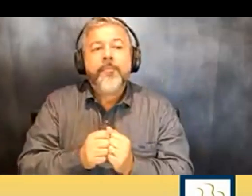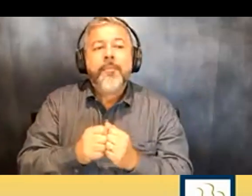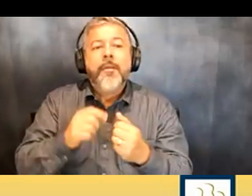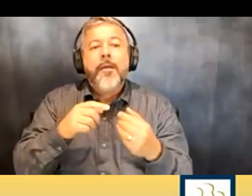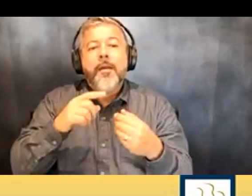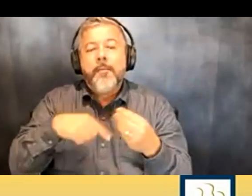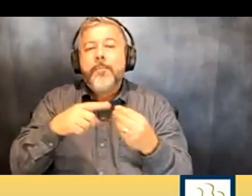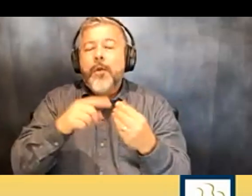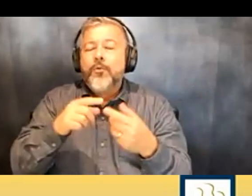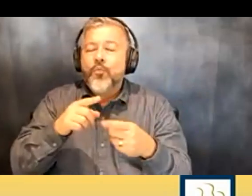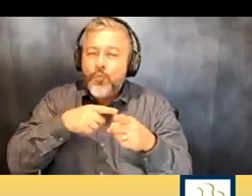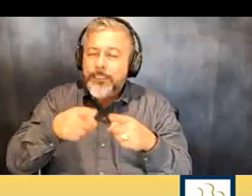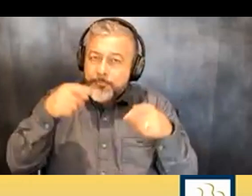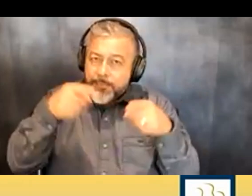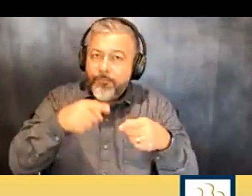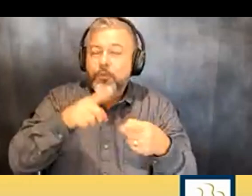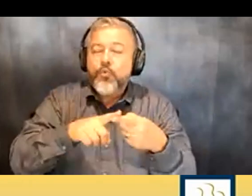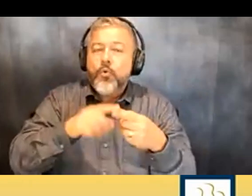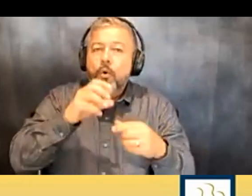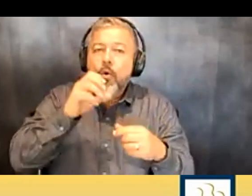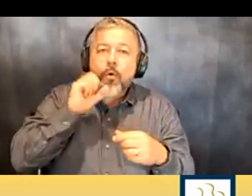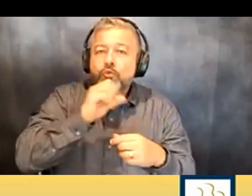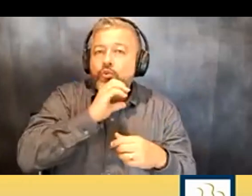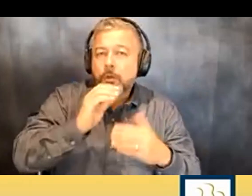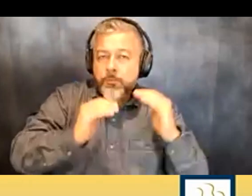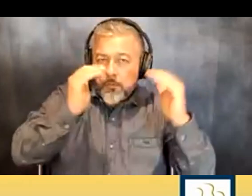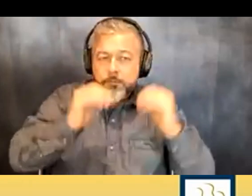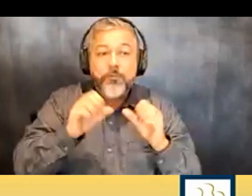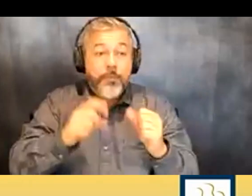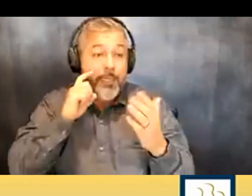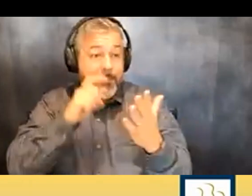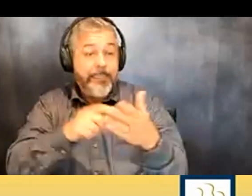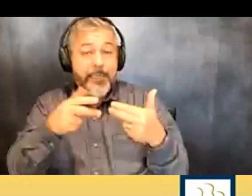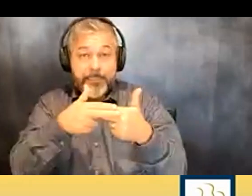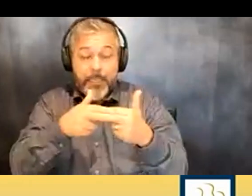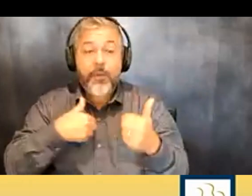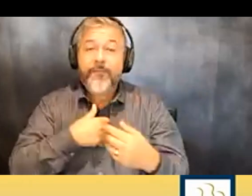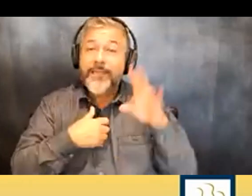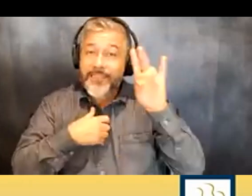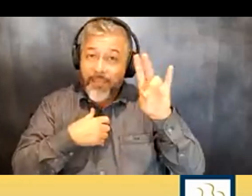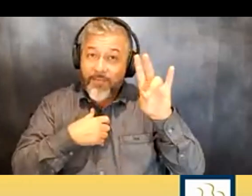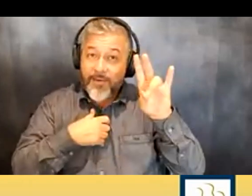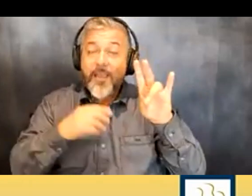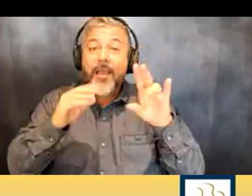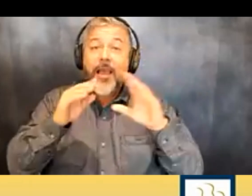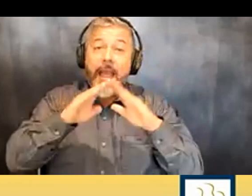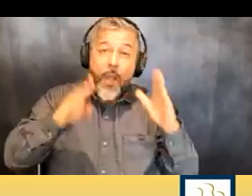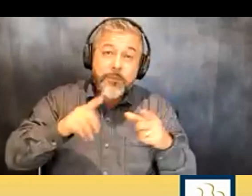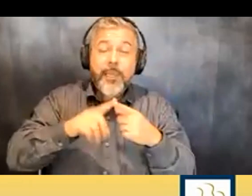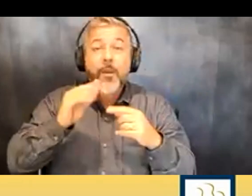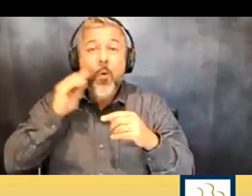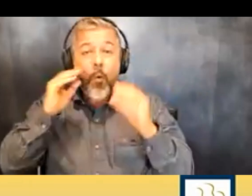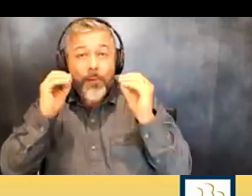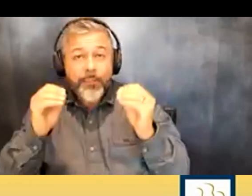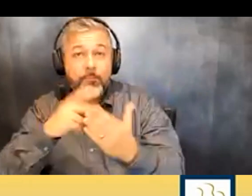to older adults and people with disabilities. So as you can see from this slide, we run 7 housing and homelessness programs. 4 are